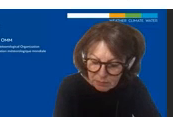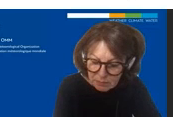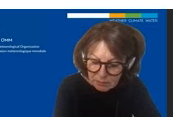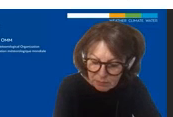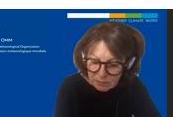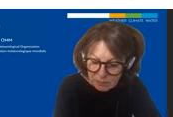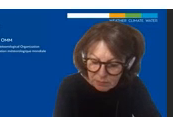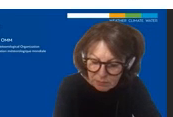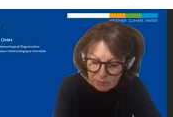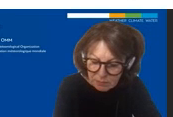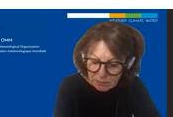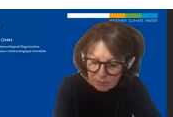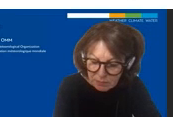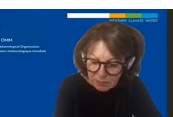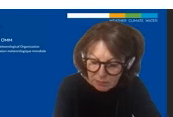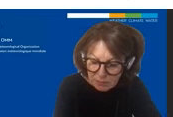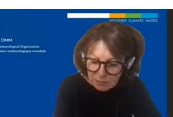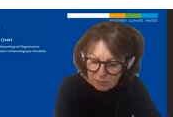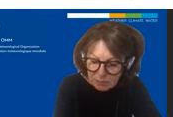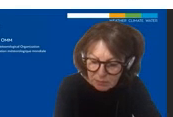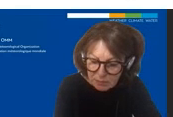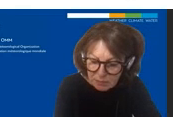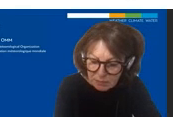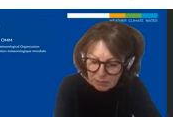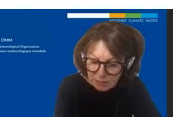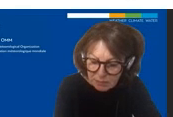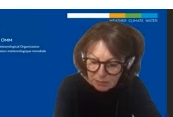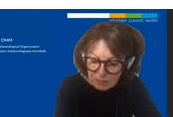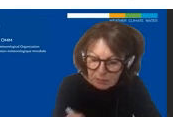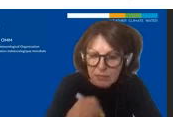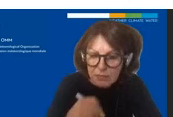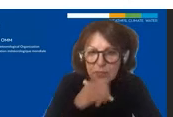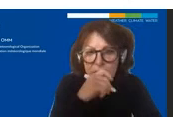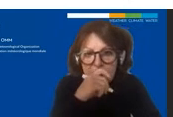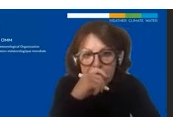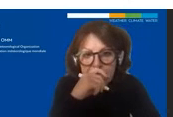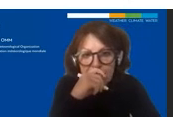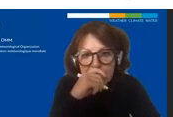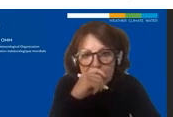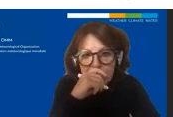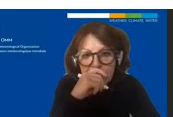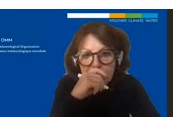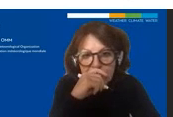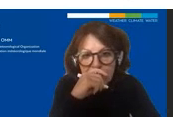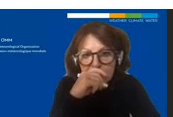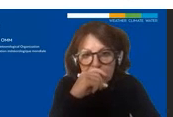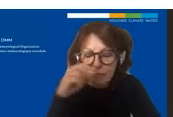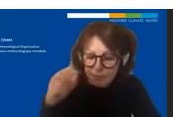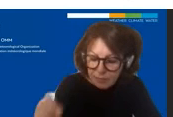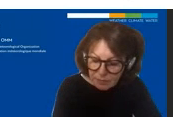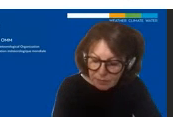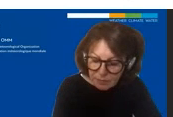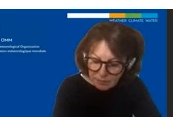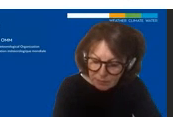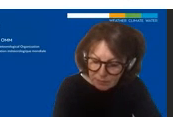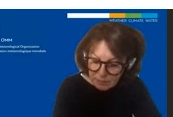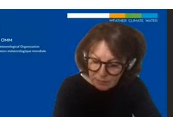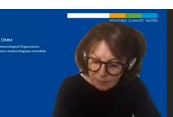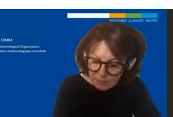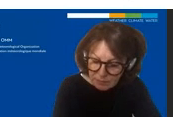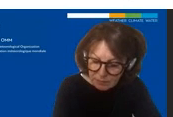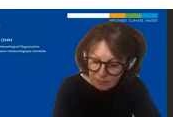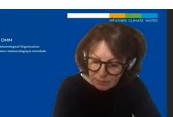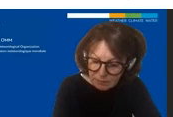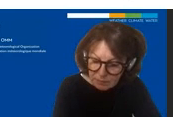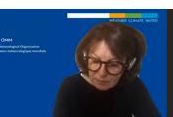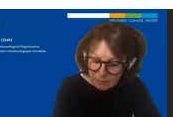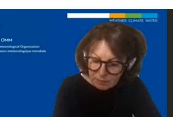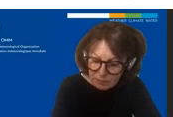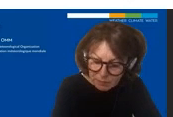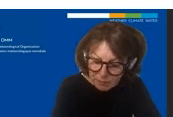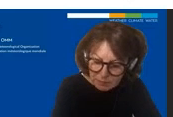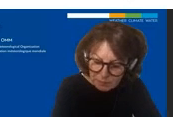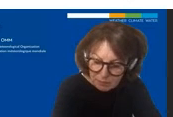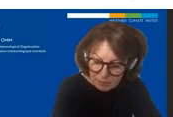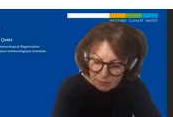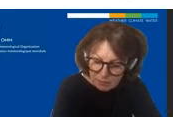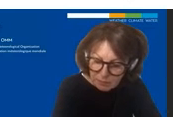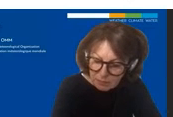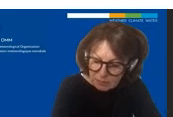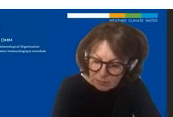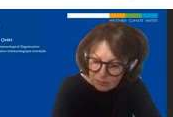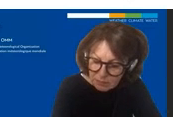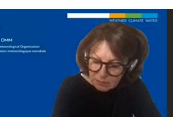our impact-based severe weather warnings. So the color speaks to the type of impact. So now we just don't say there's